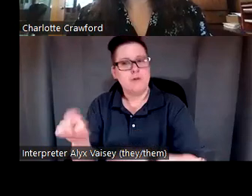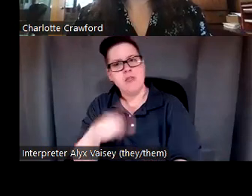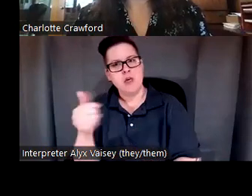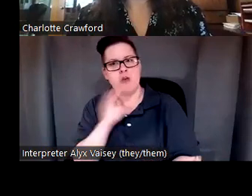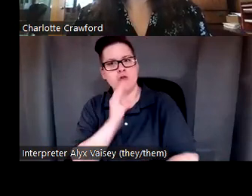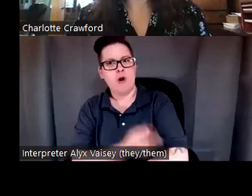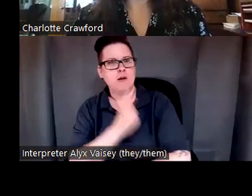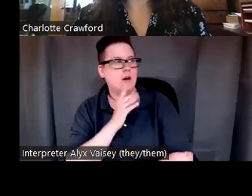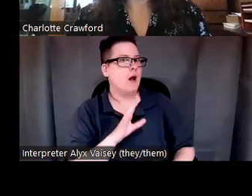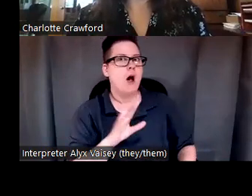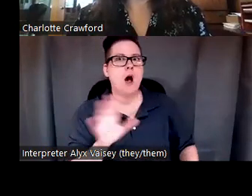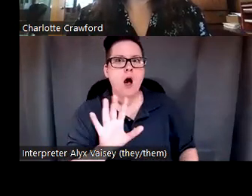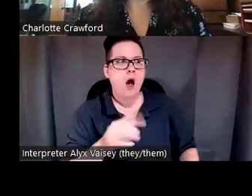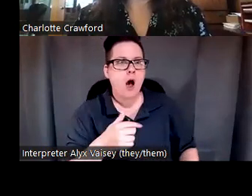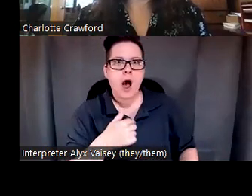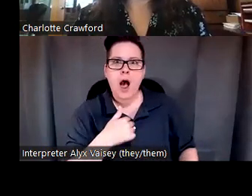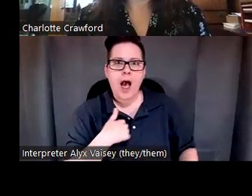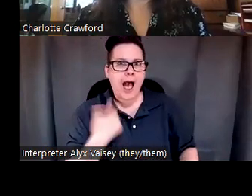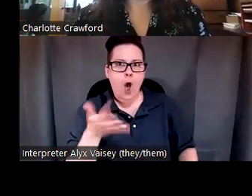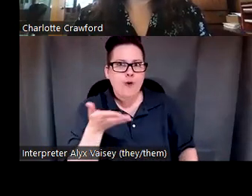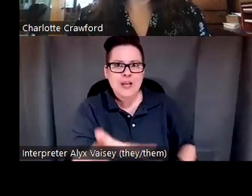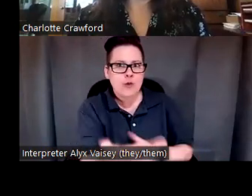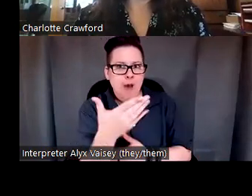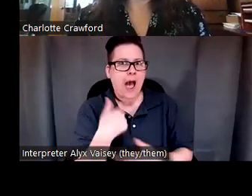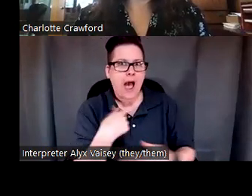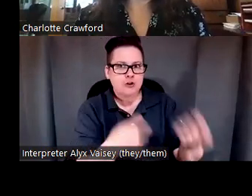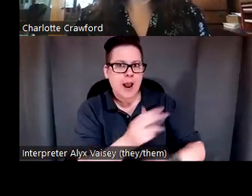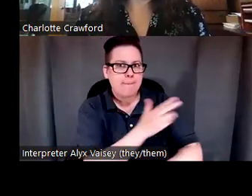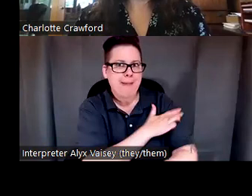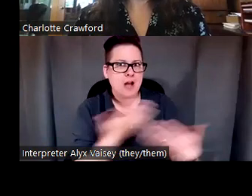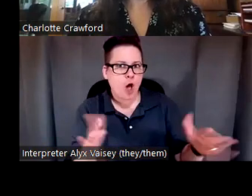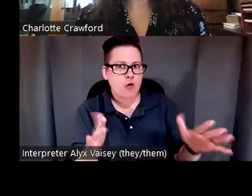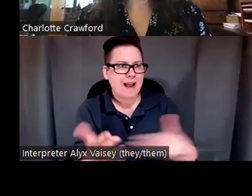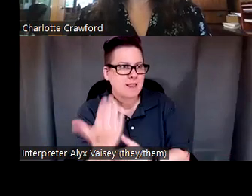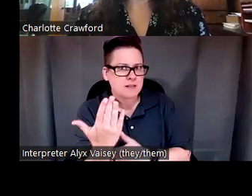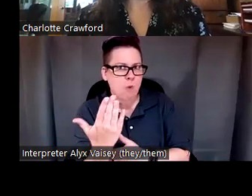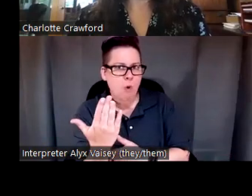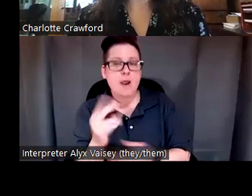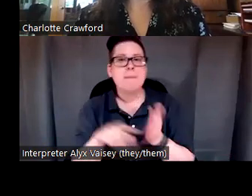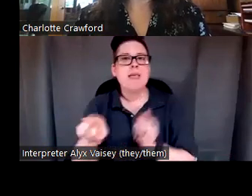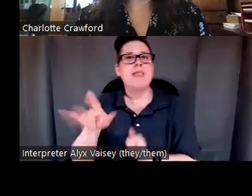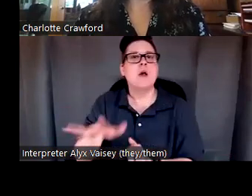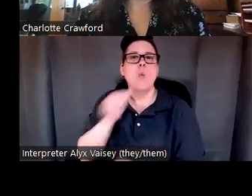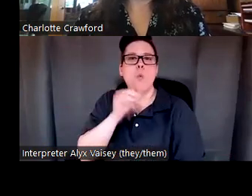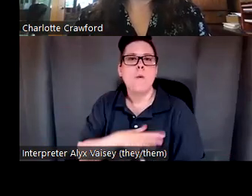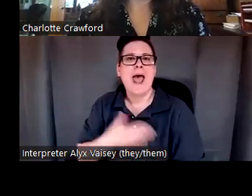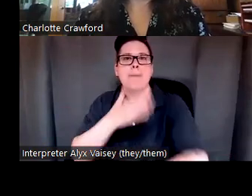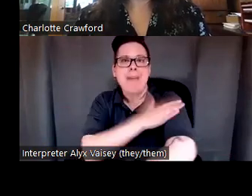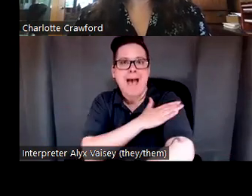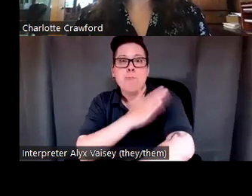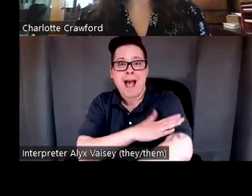there. She goes, oh my gosh, I stopped in. I did the same thing. So now this poor honey had too many patches